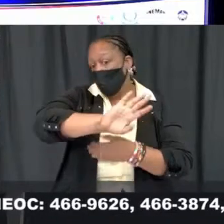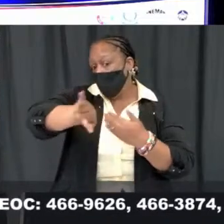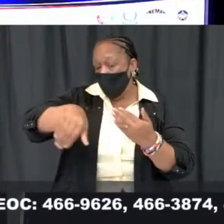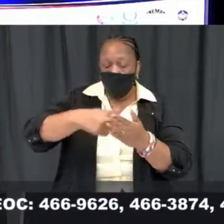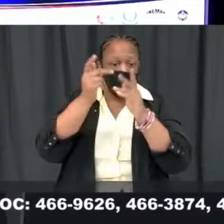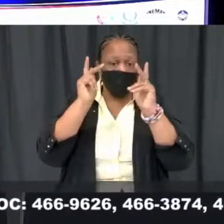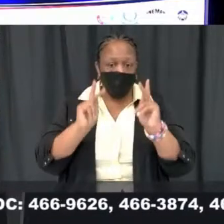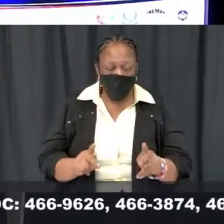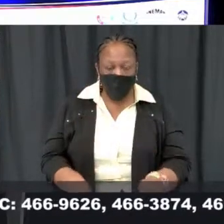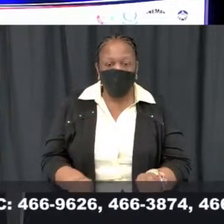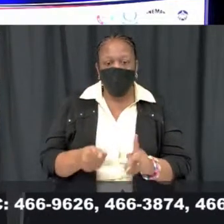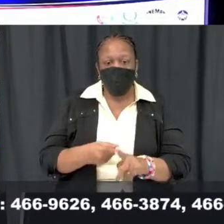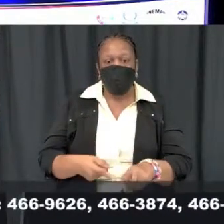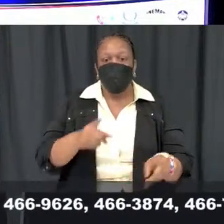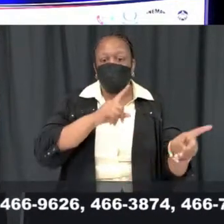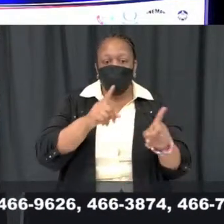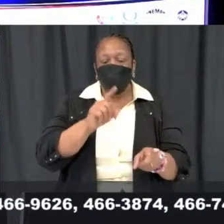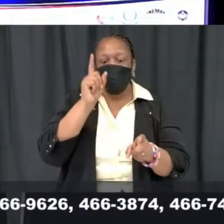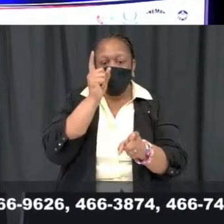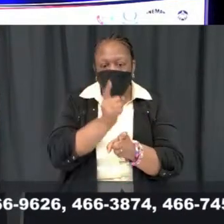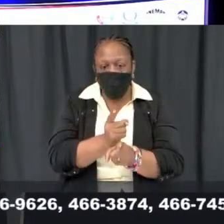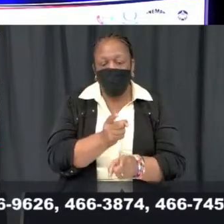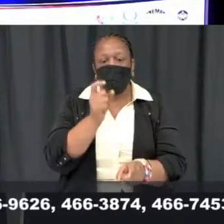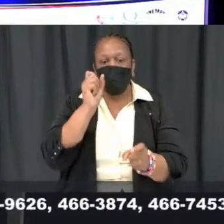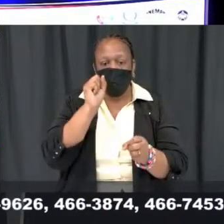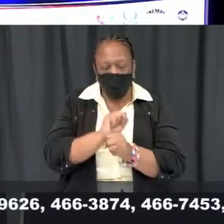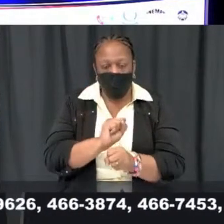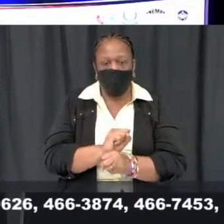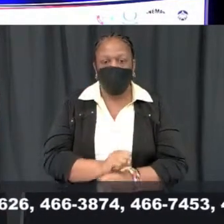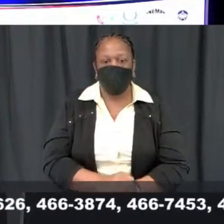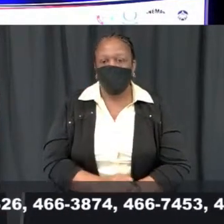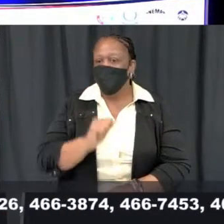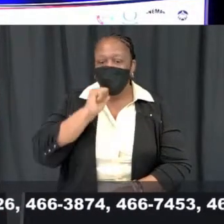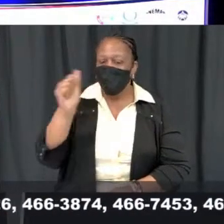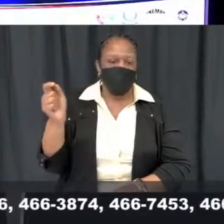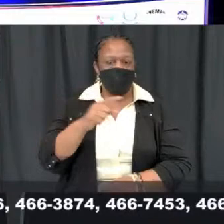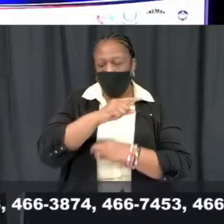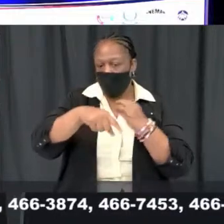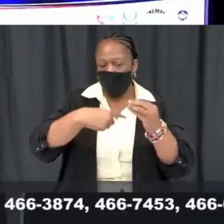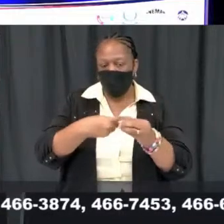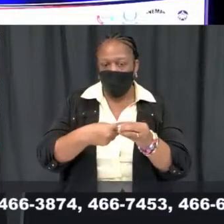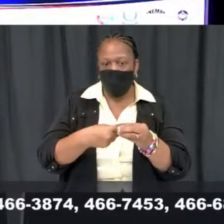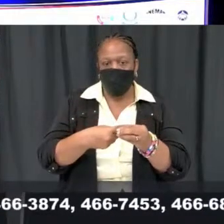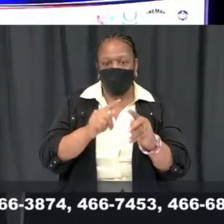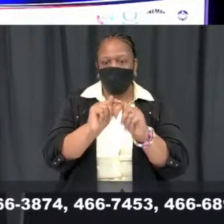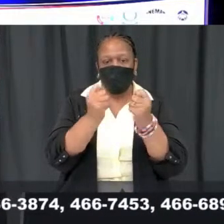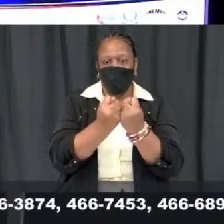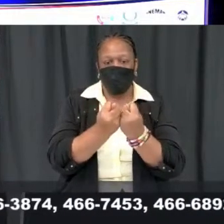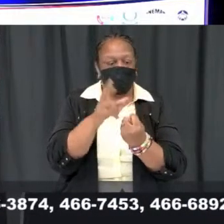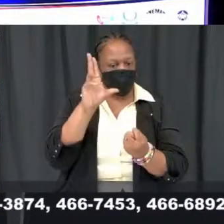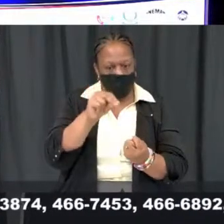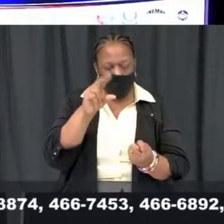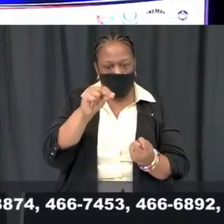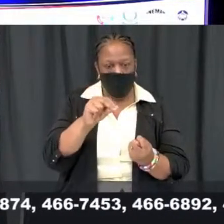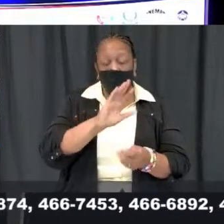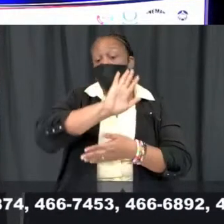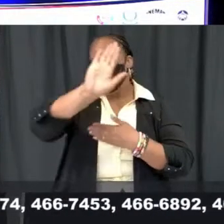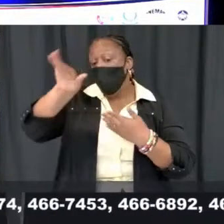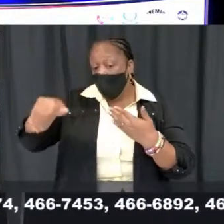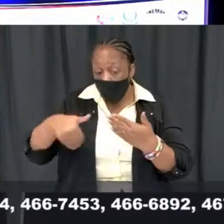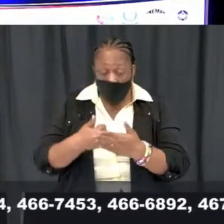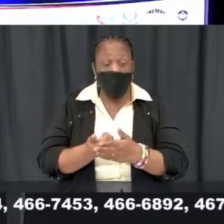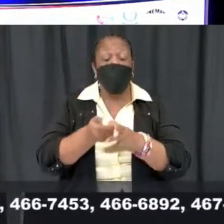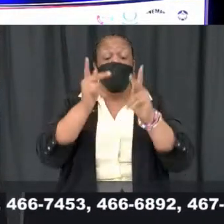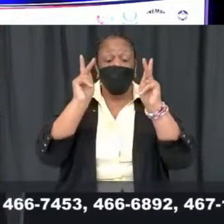about the task force alone. This is not about the HEOC or the medical professionals. This is everybody. Superintendent